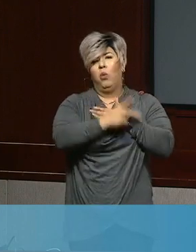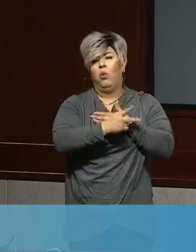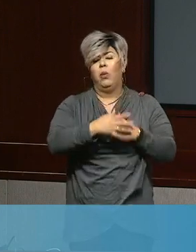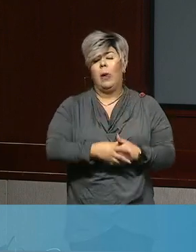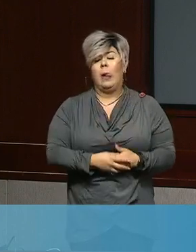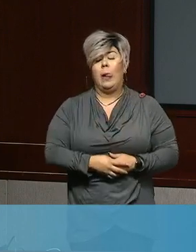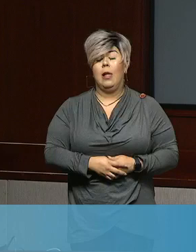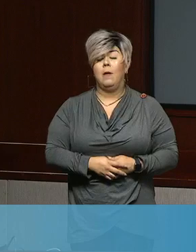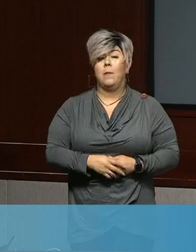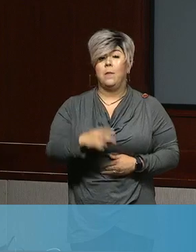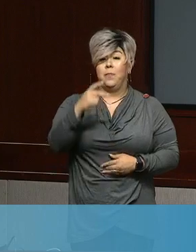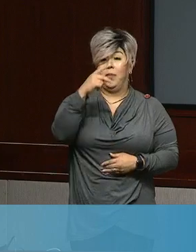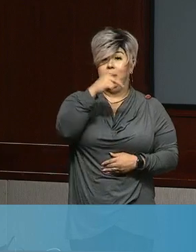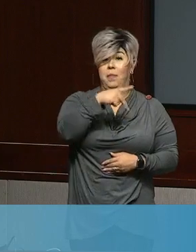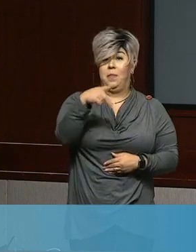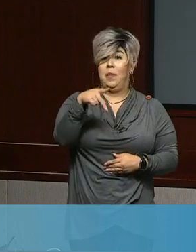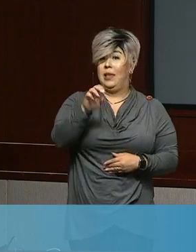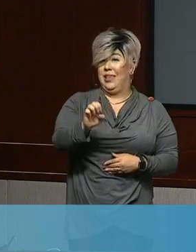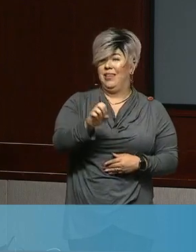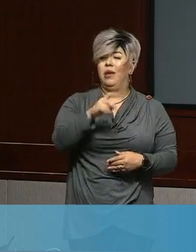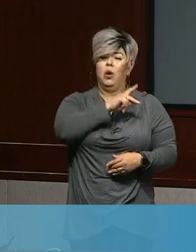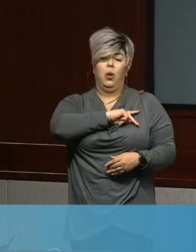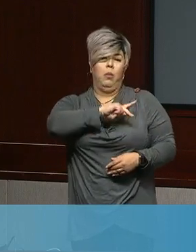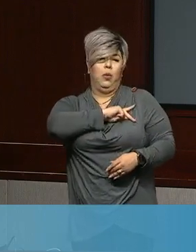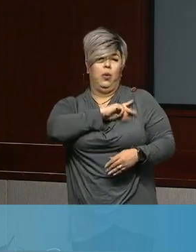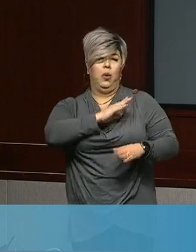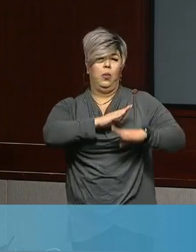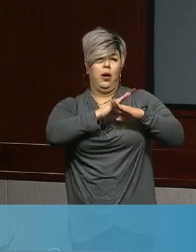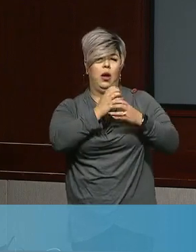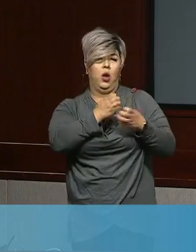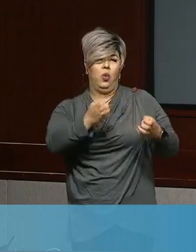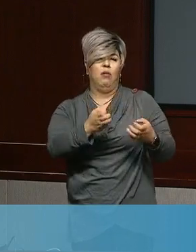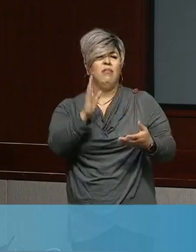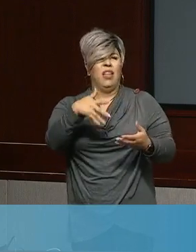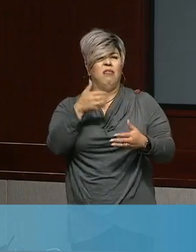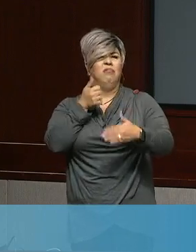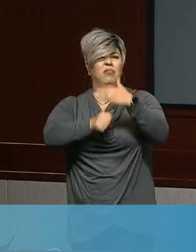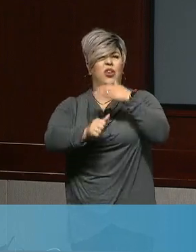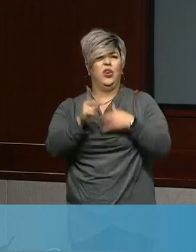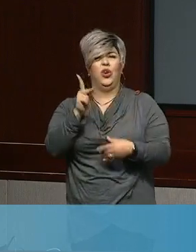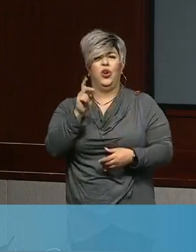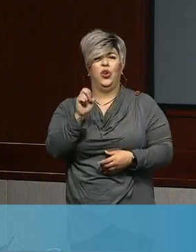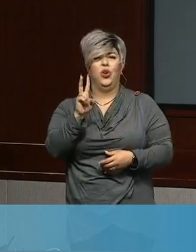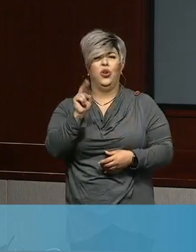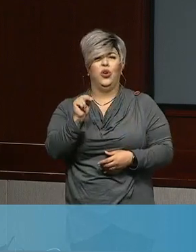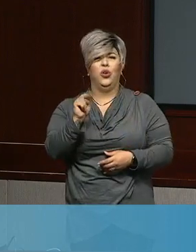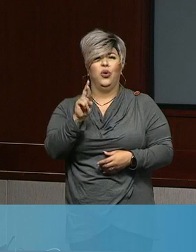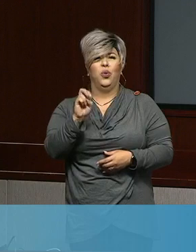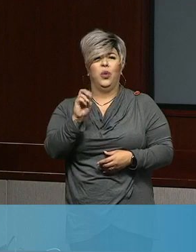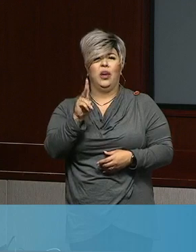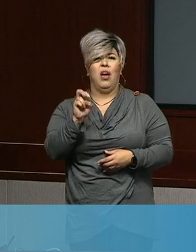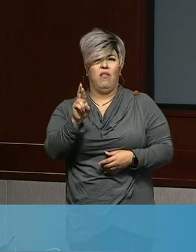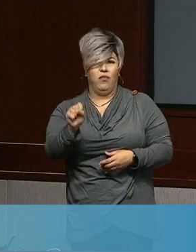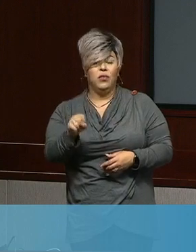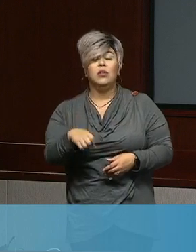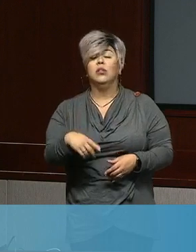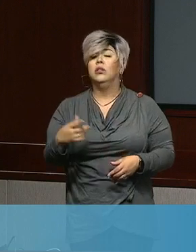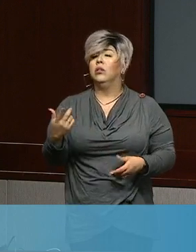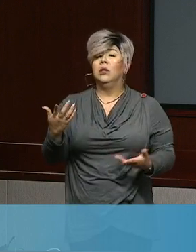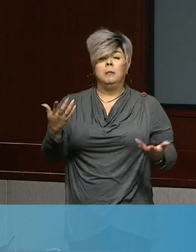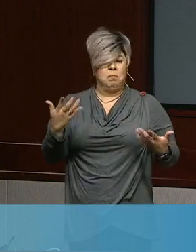On PPE, personal protective equipment, as part of our Kern Recovers program, as has been mentioned, we're